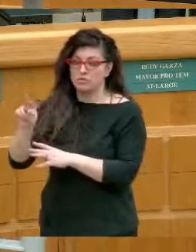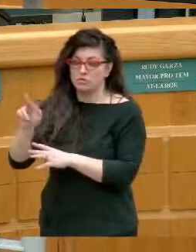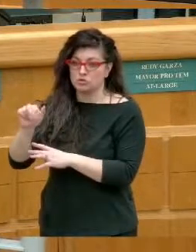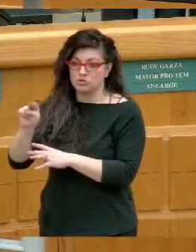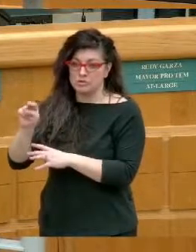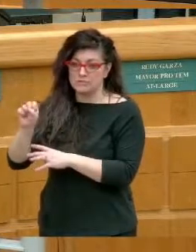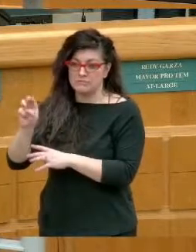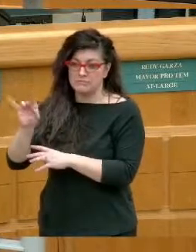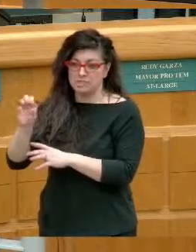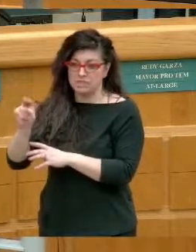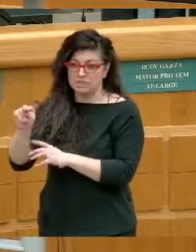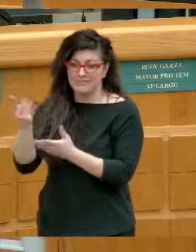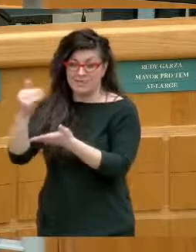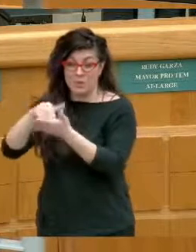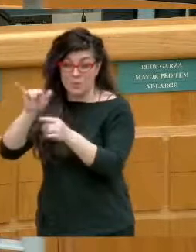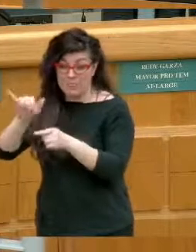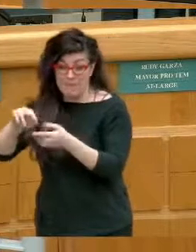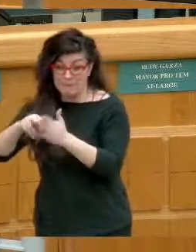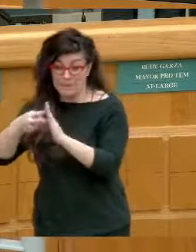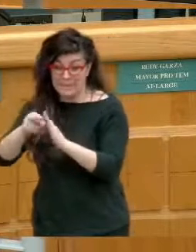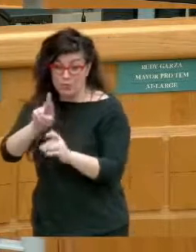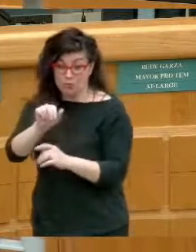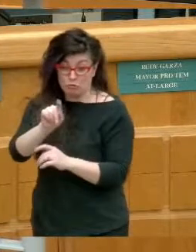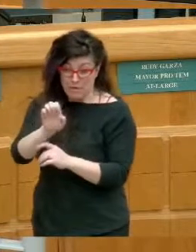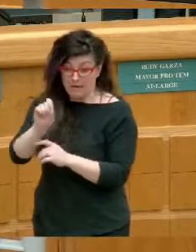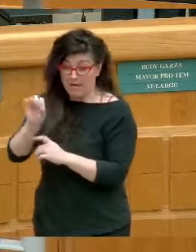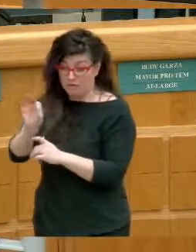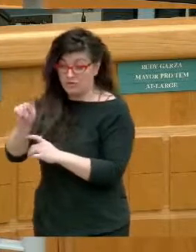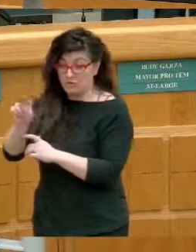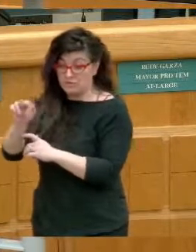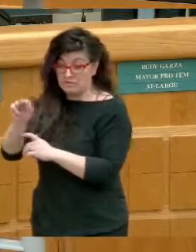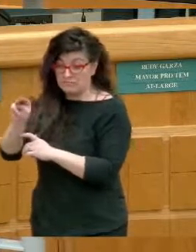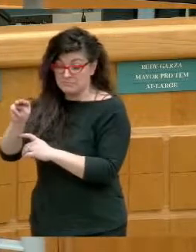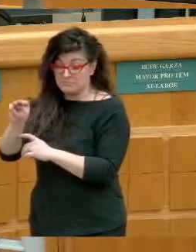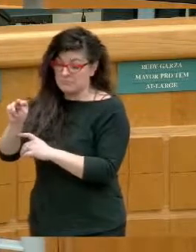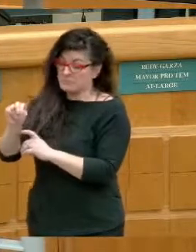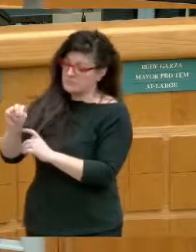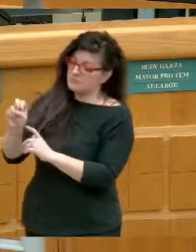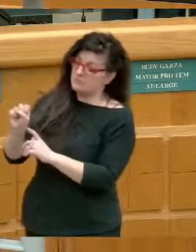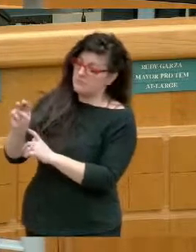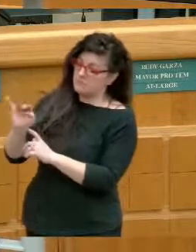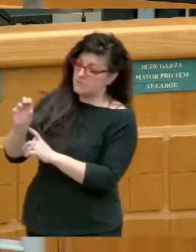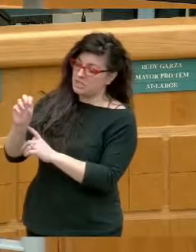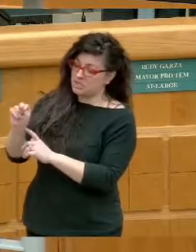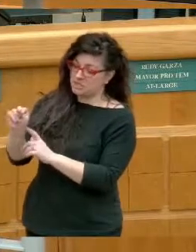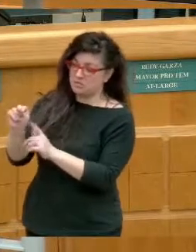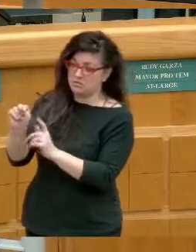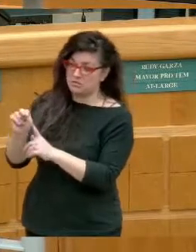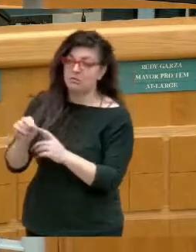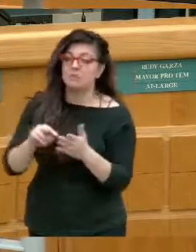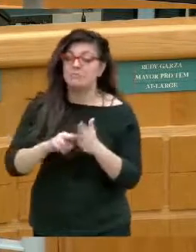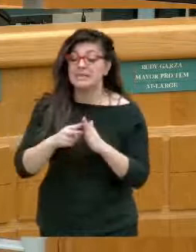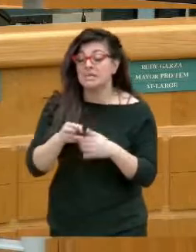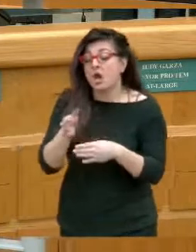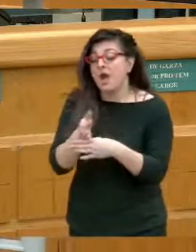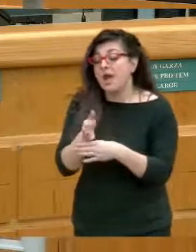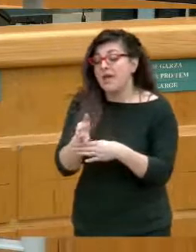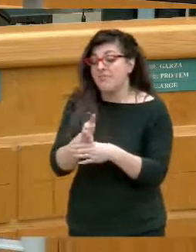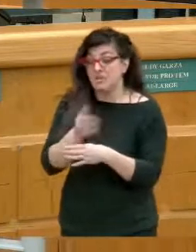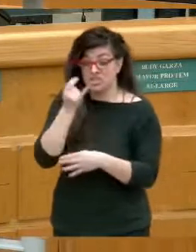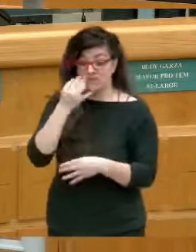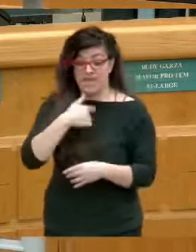One more time, what that means is that on average, you can't get 1.4 people sick if you